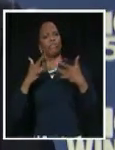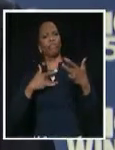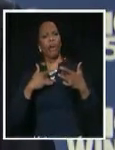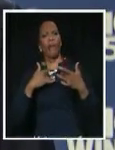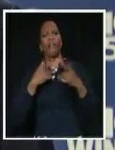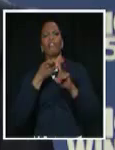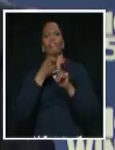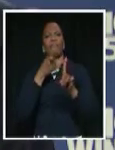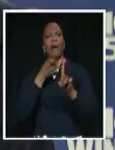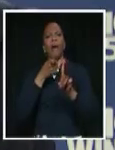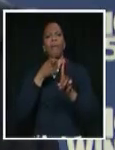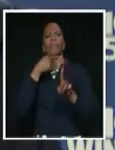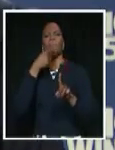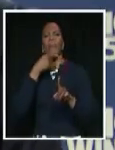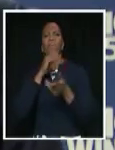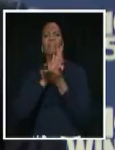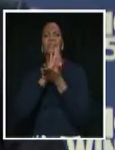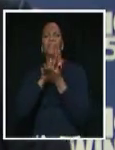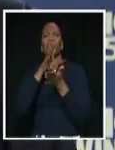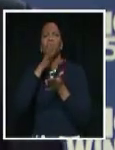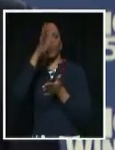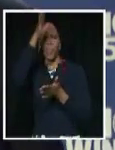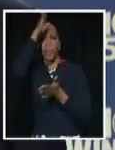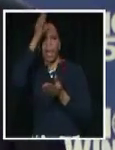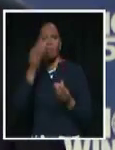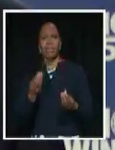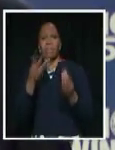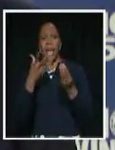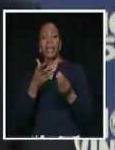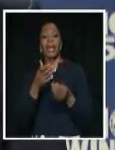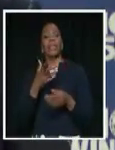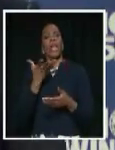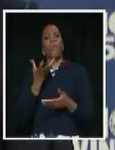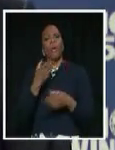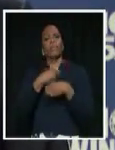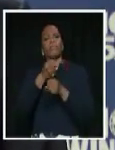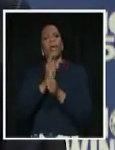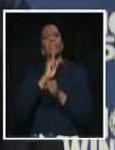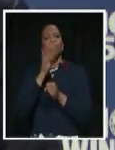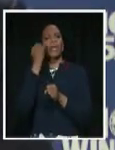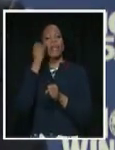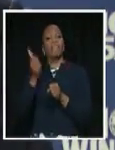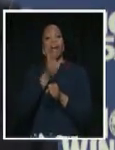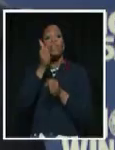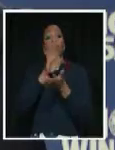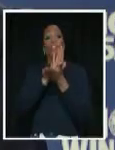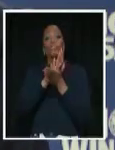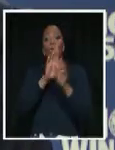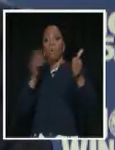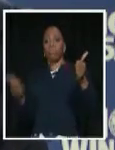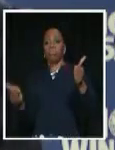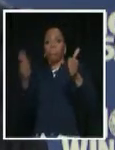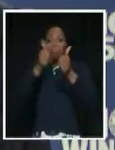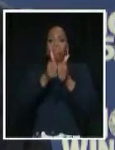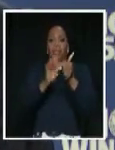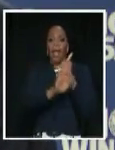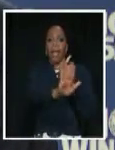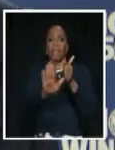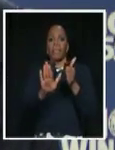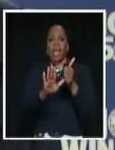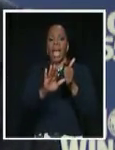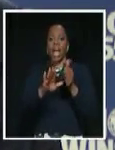parents. Folks want to make sure if another school is coming into their school building where their child is, the most precious thing in their world, their